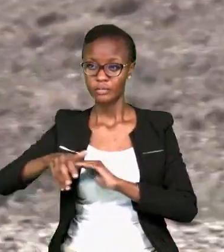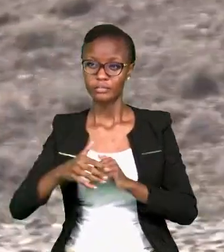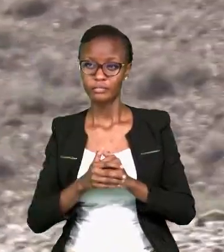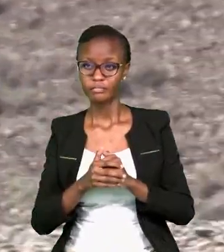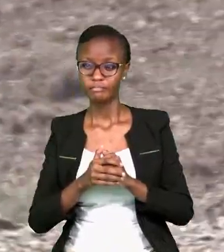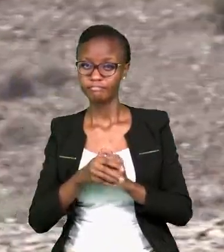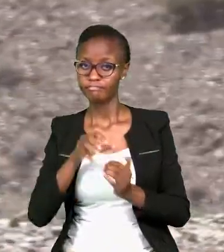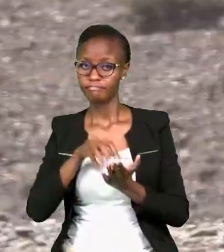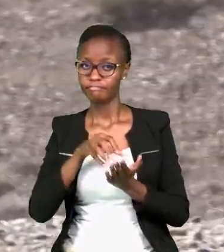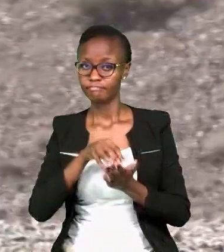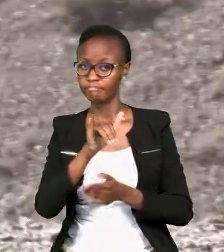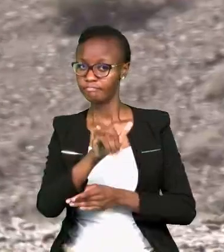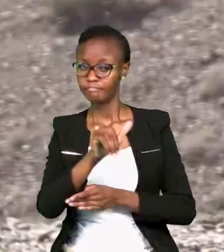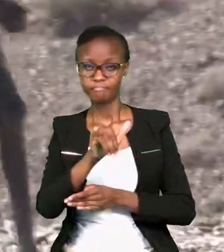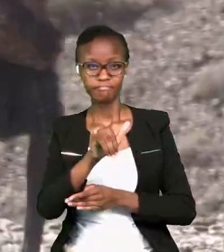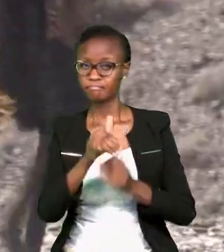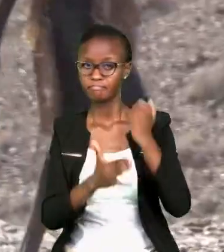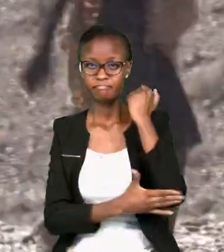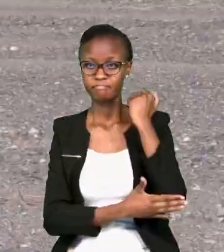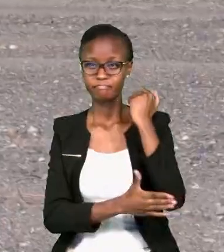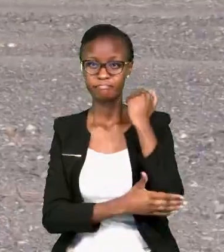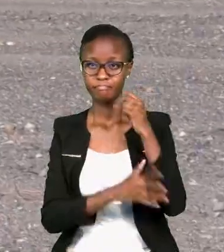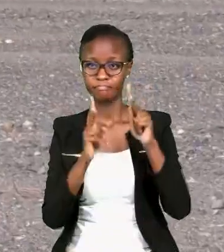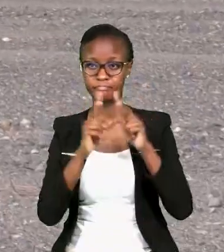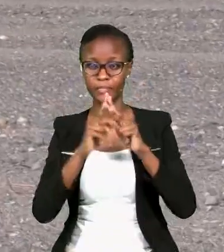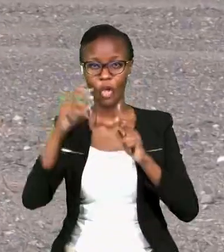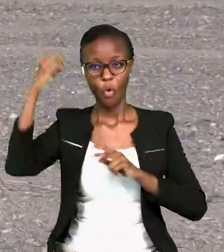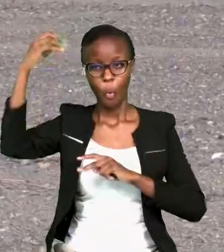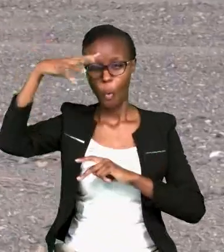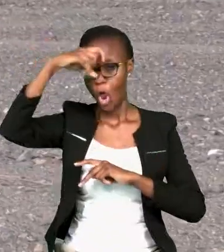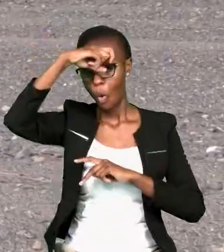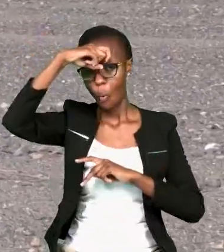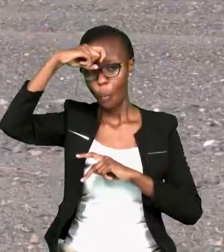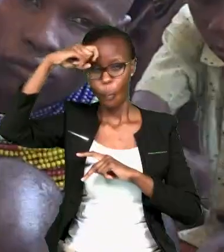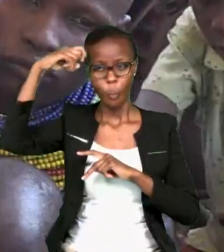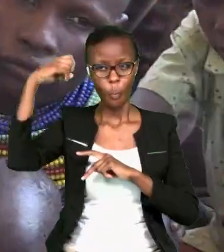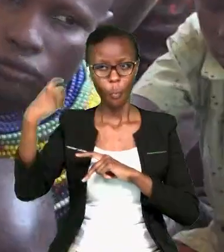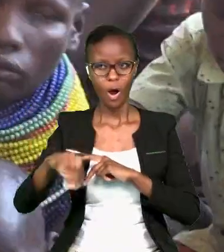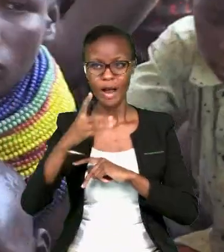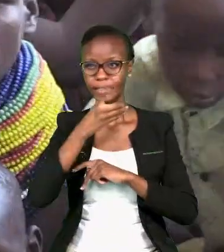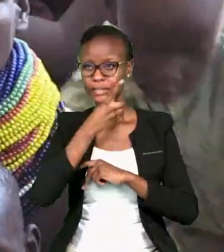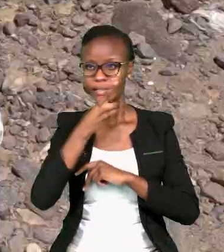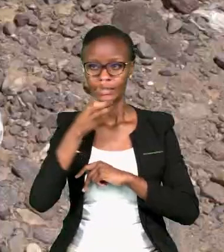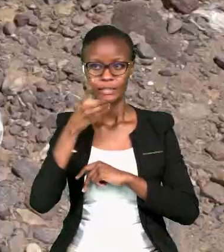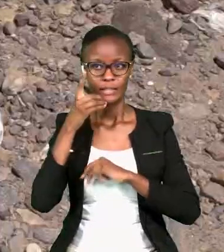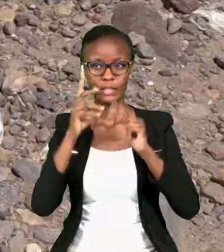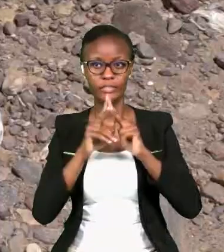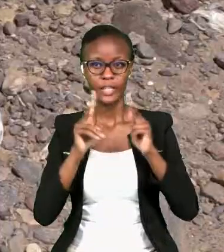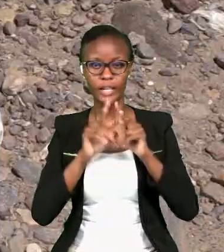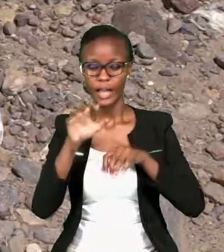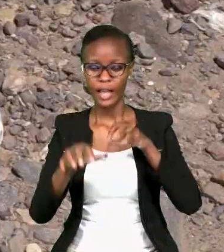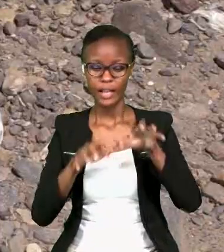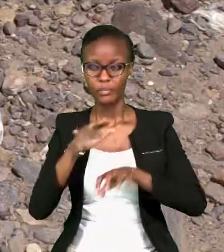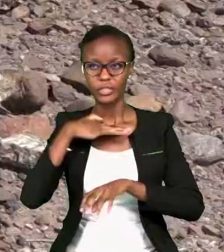The situation on ground is dire, extremely hot, extremely dry. Food accessibility is tough. The animals have